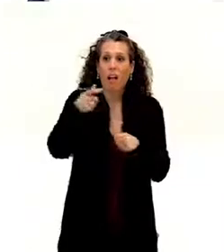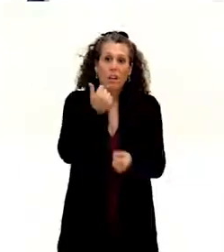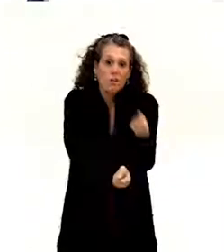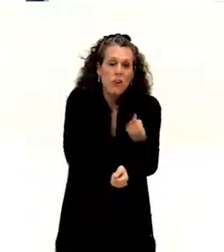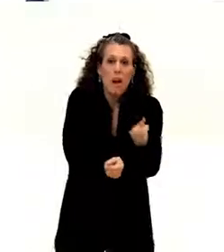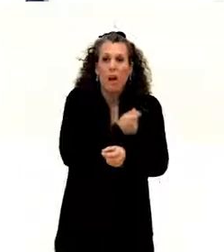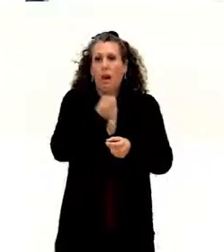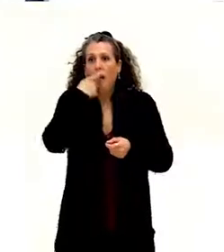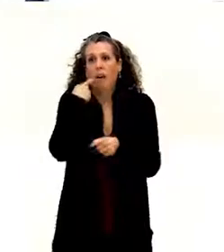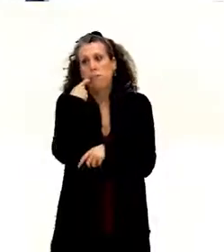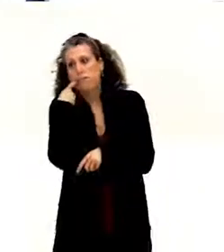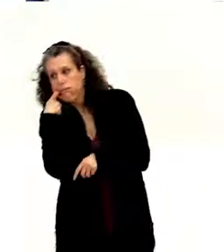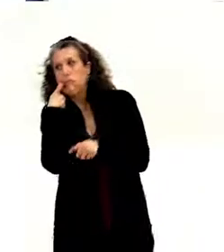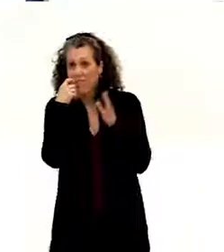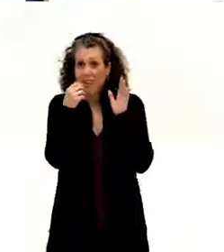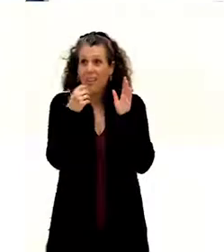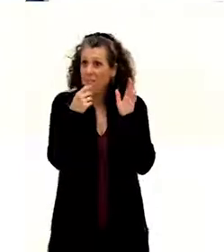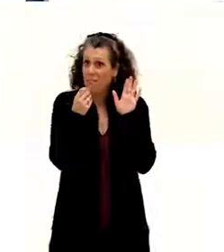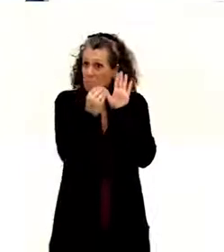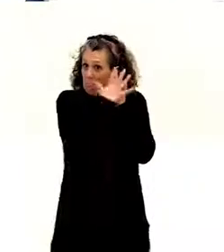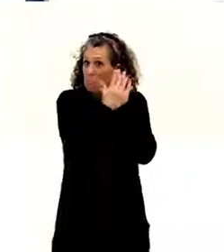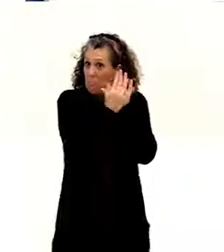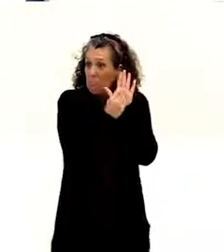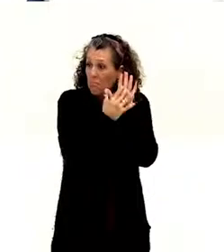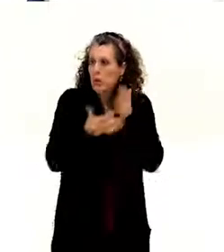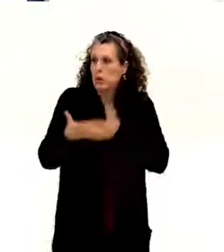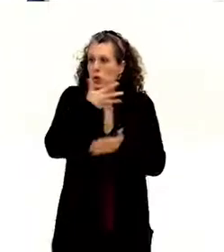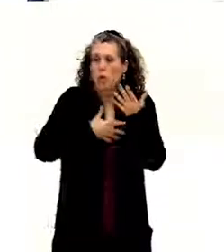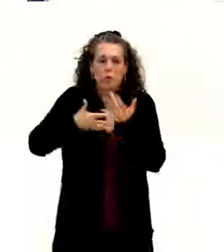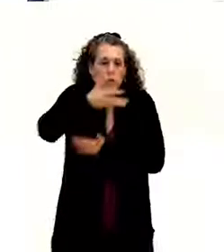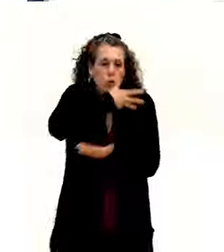are specifically mentioned. Social integration.